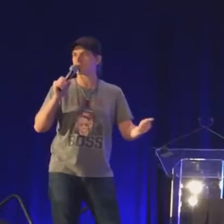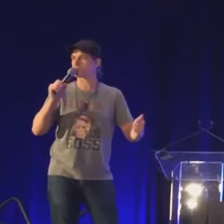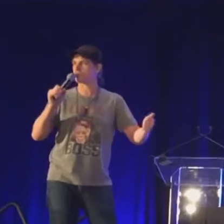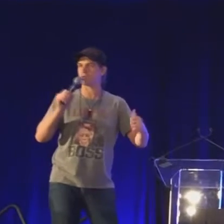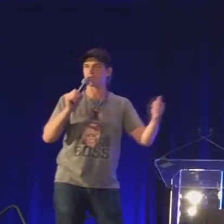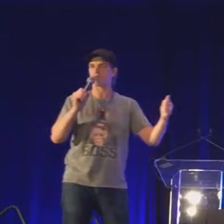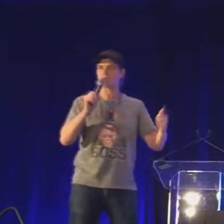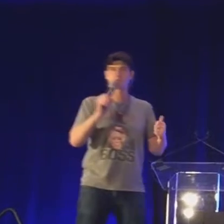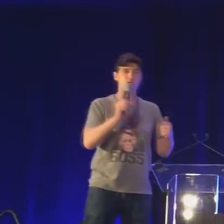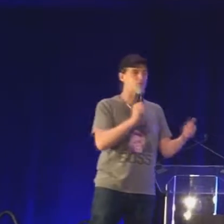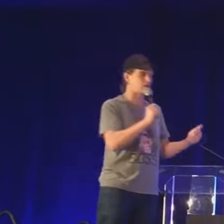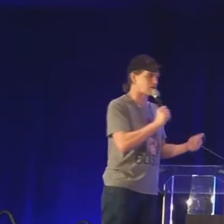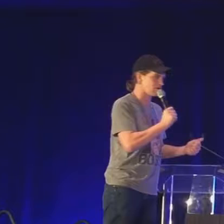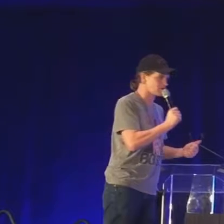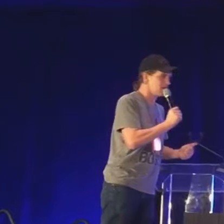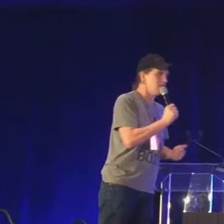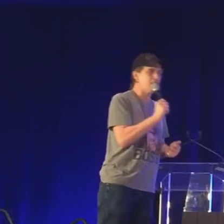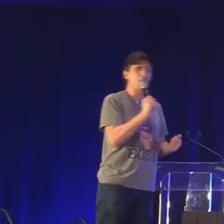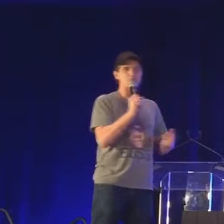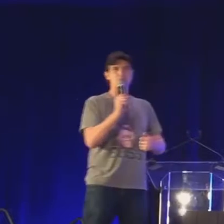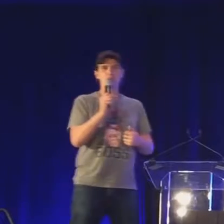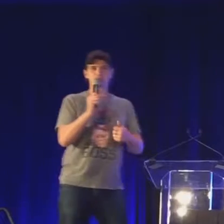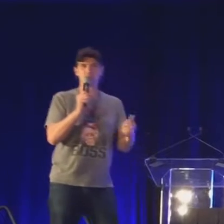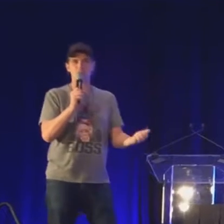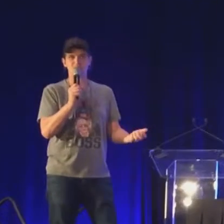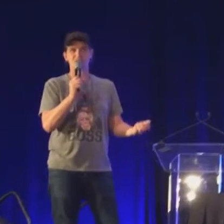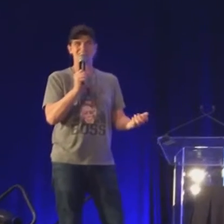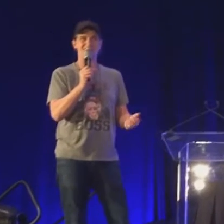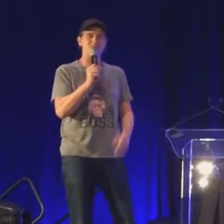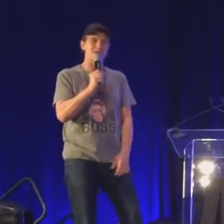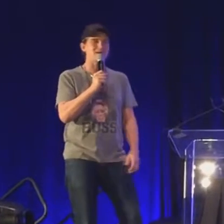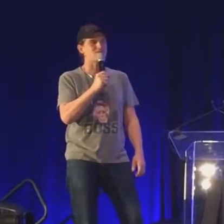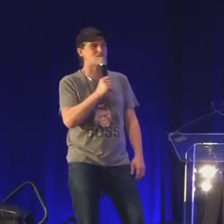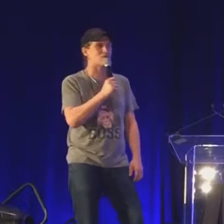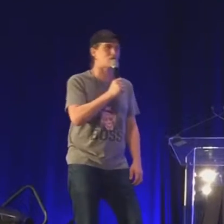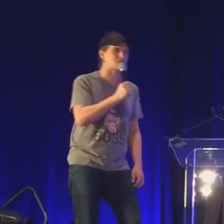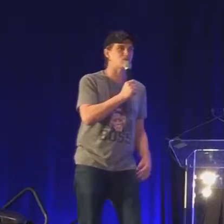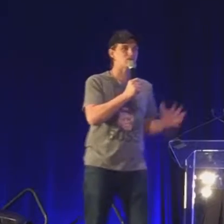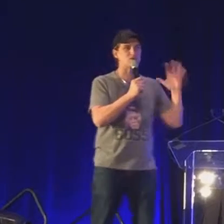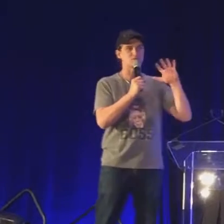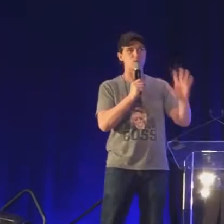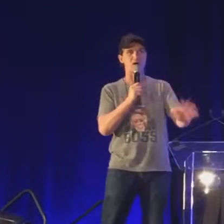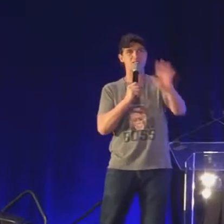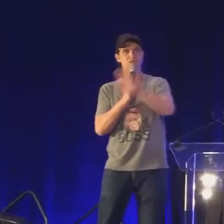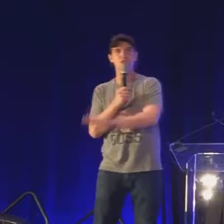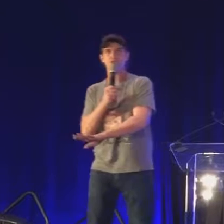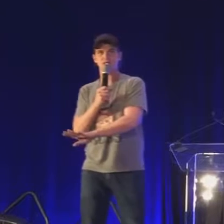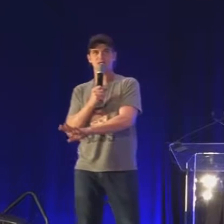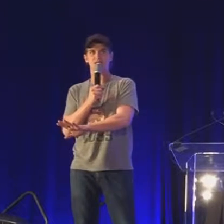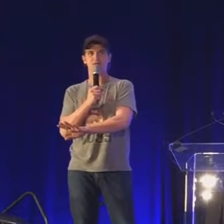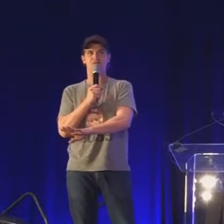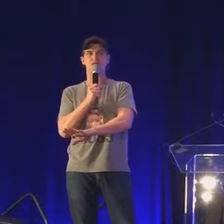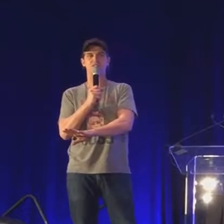10-year anniversary or whatever, Gilmore Girls. So we sat down, I'm like, I don't know if I want to watch Gilmore Girls, but we watched the